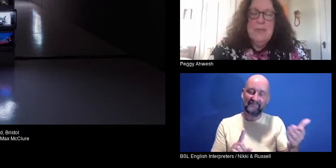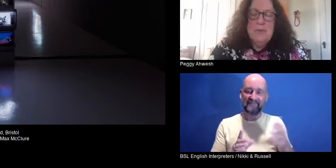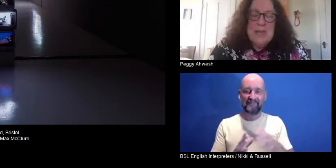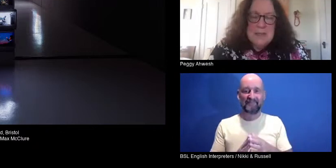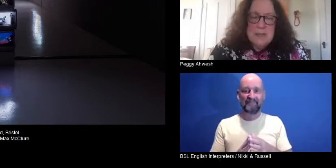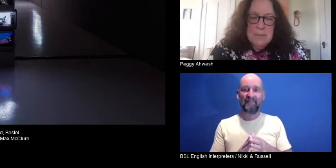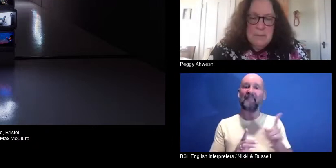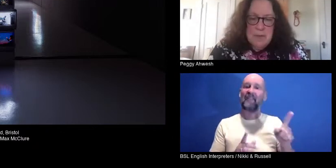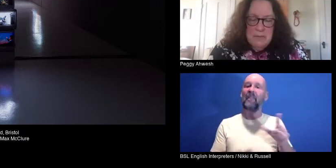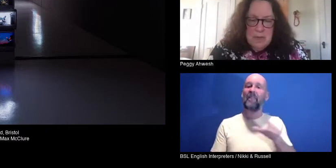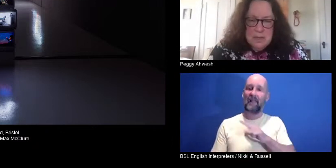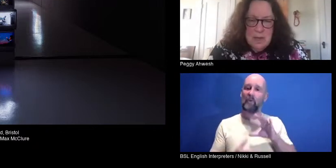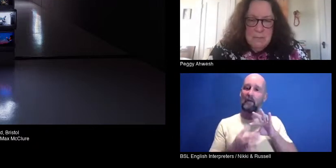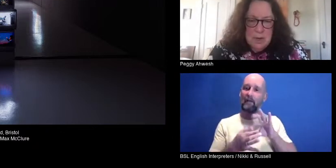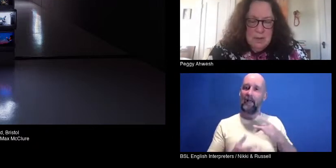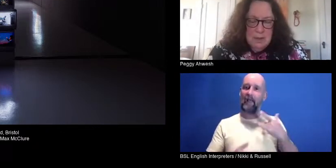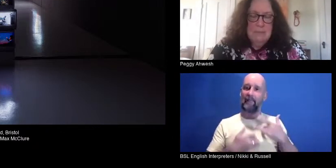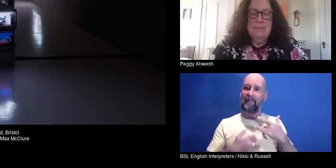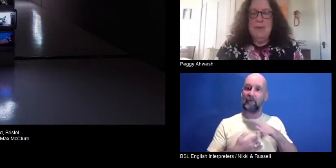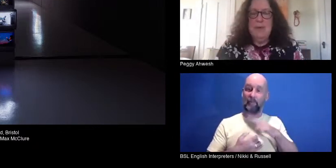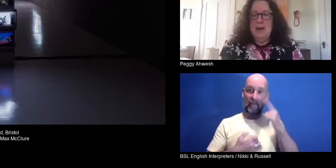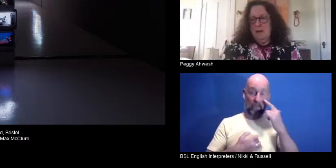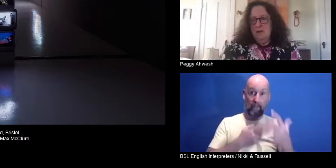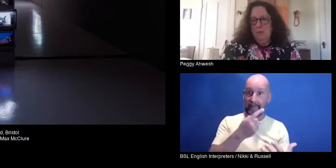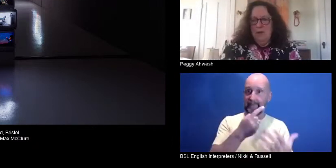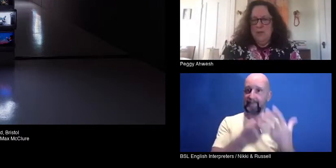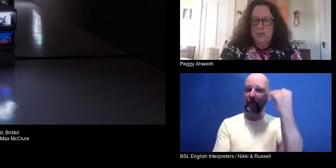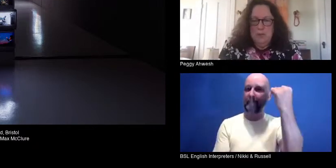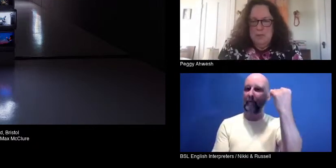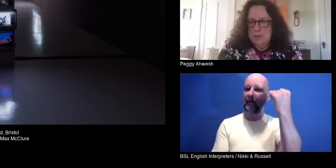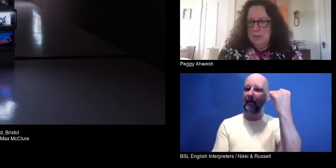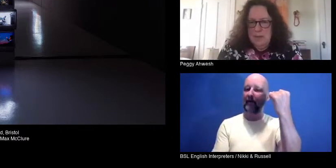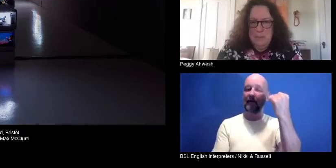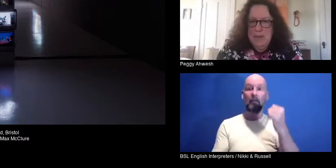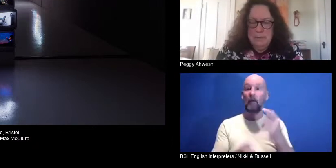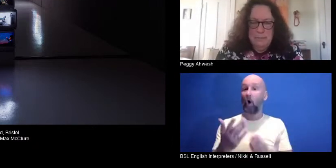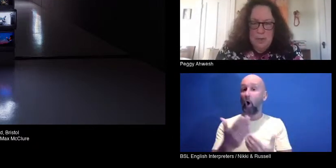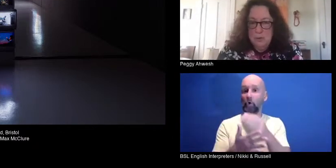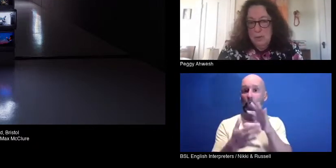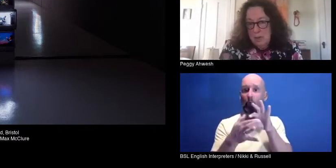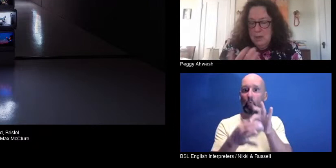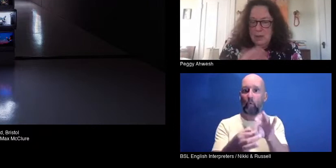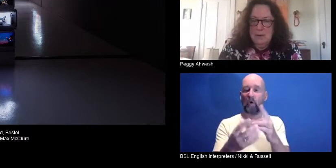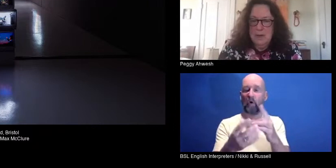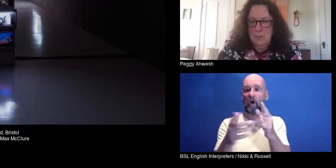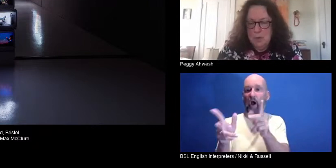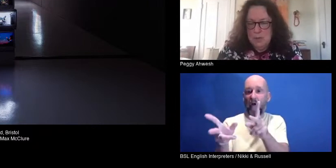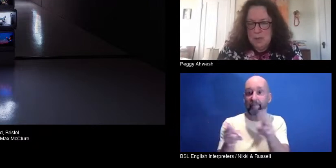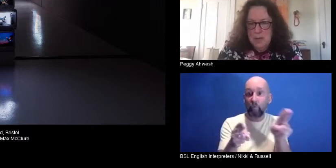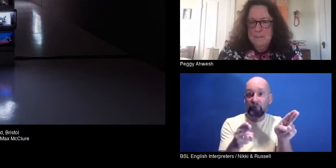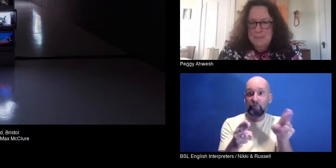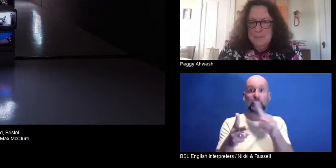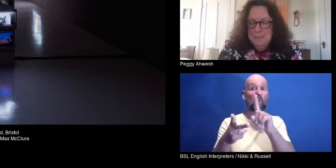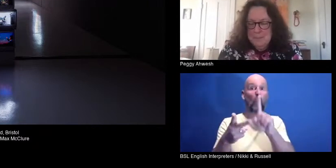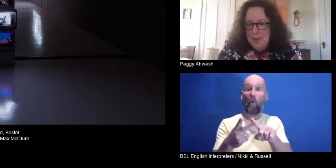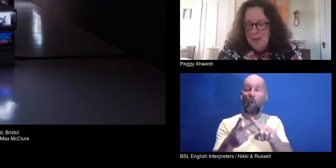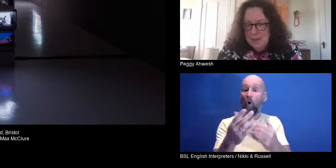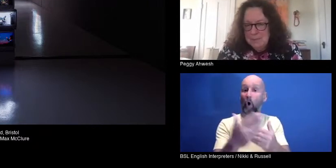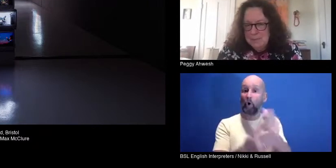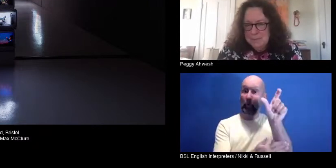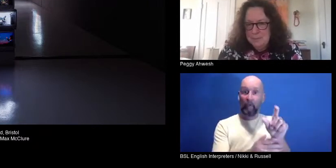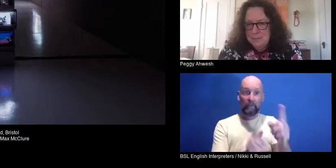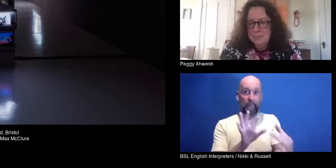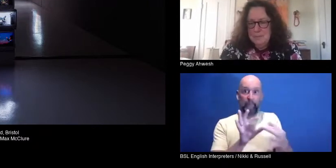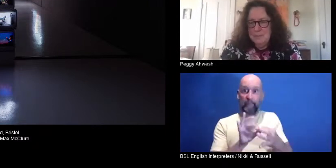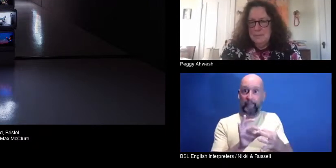part of the enthusiasm of that discovery, of finding a new relationship with something, a piece of footage, or like a new person. But that's